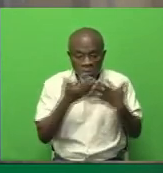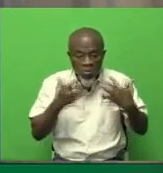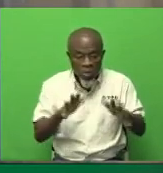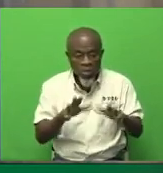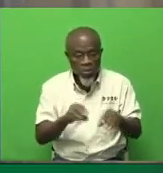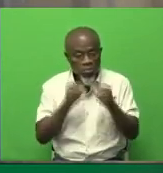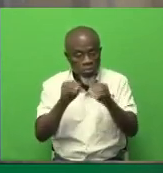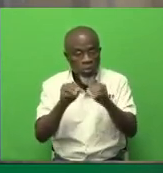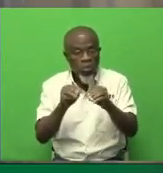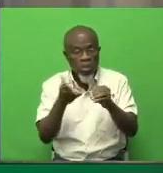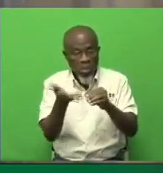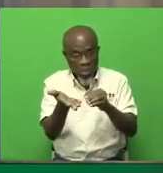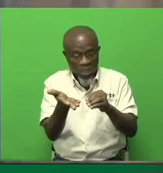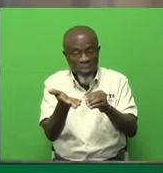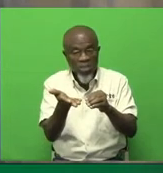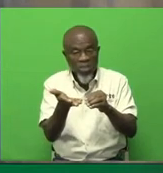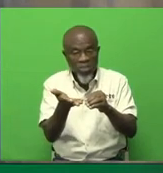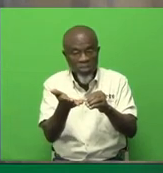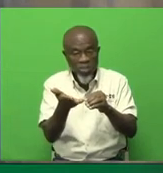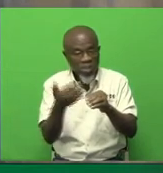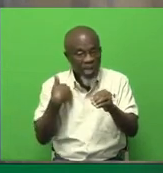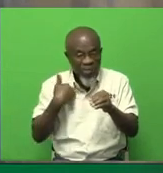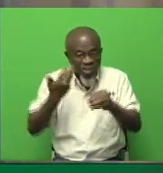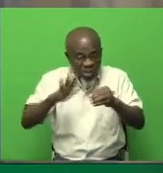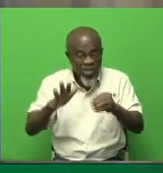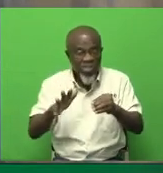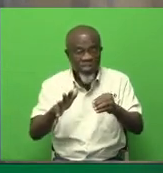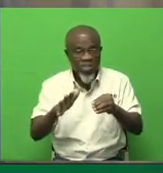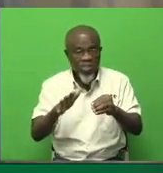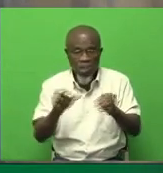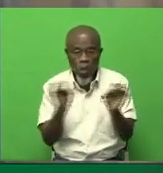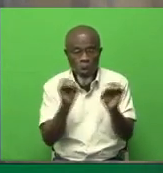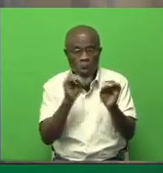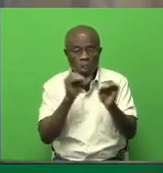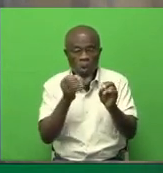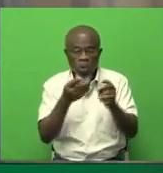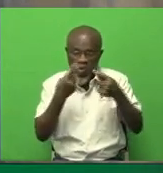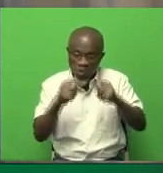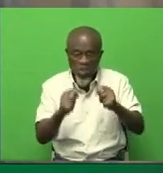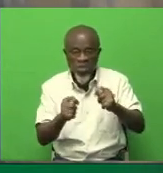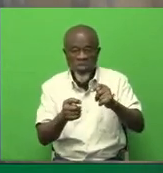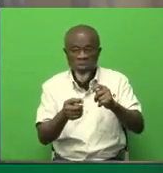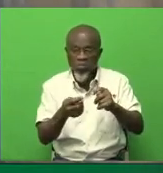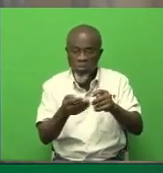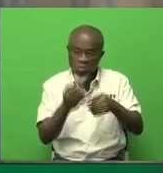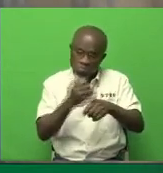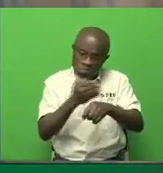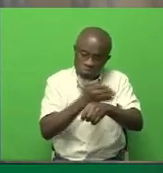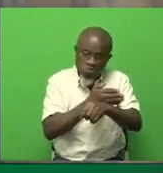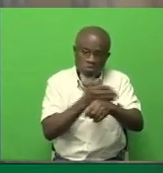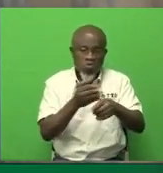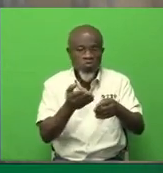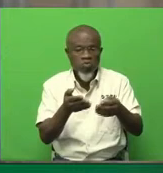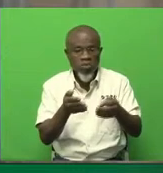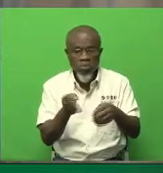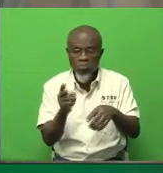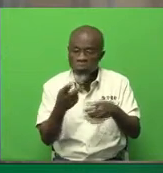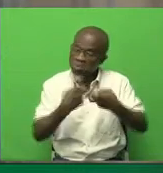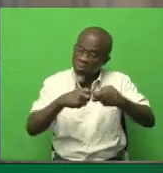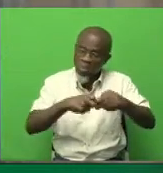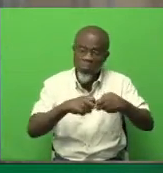on the same platform the original real attempt to fix the problems when it comes to ease of doing business